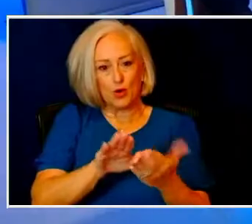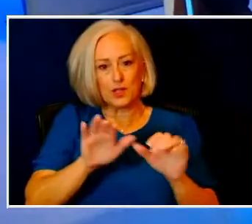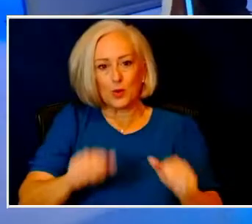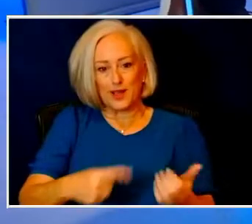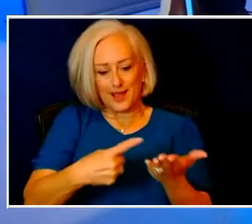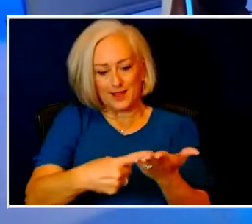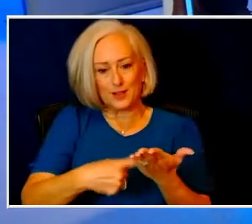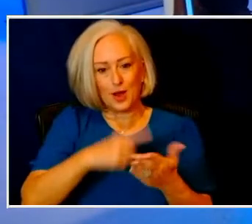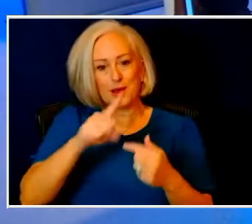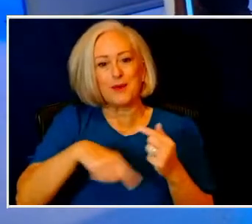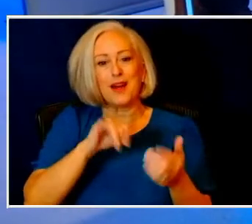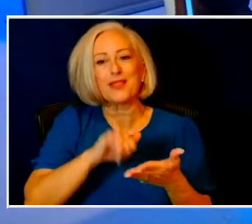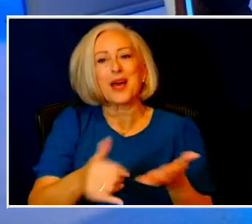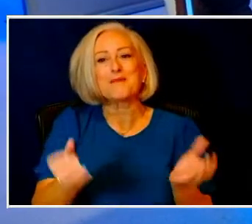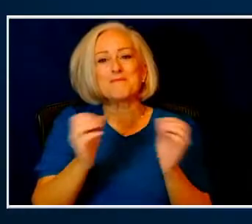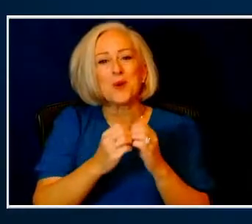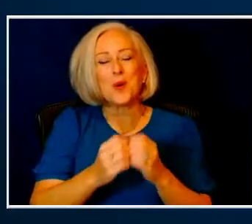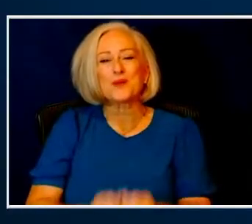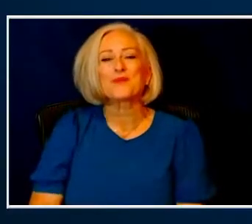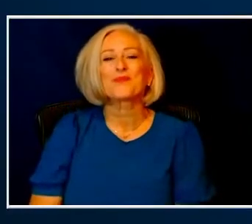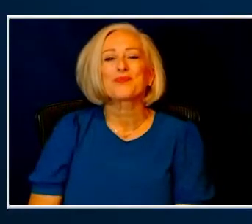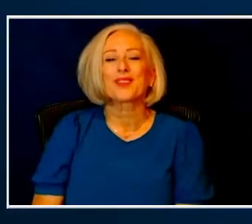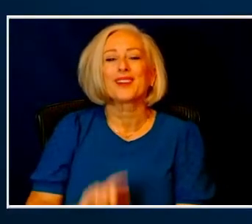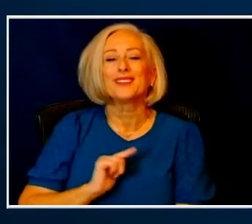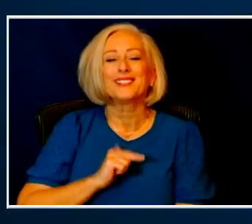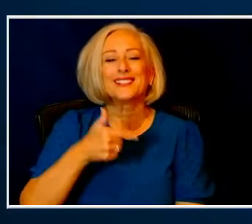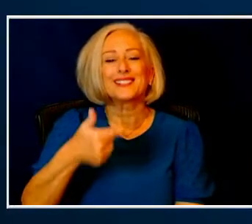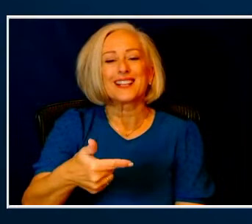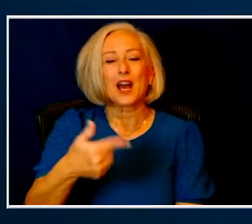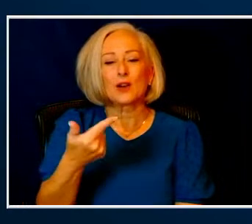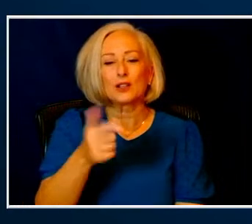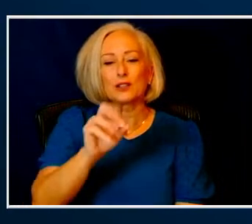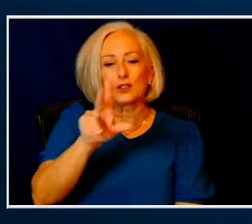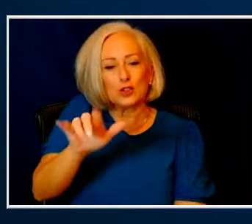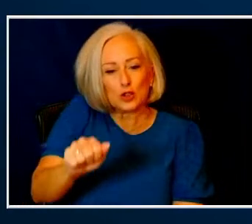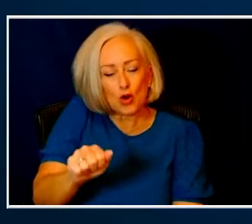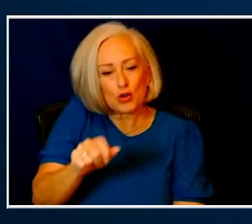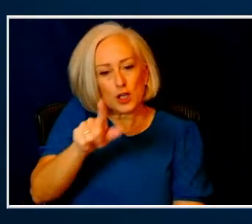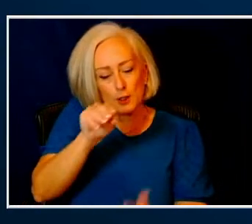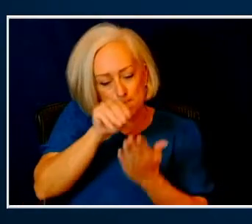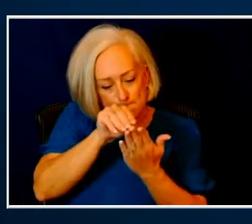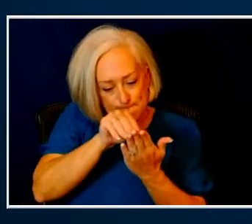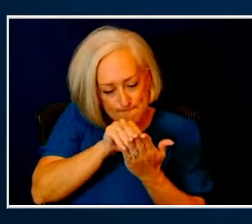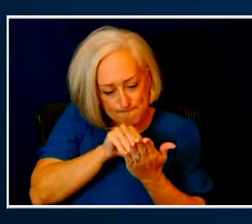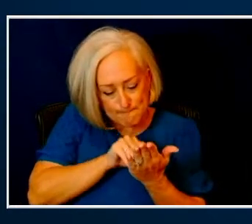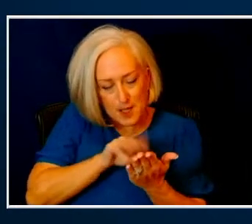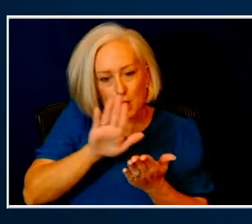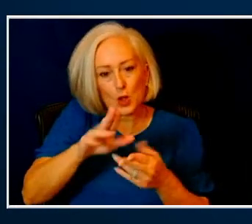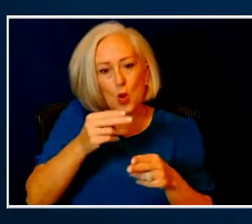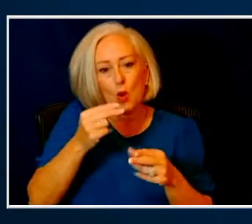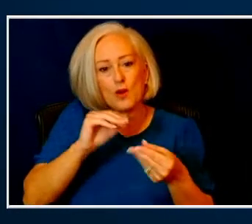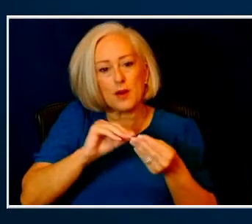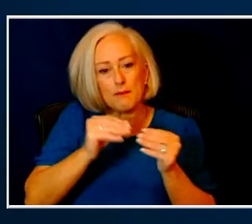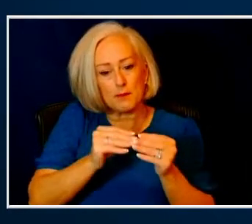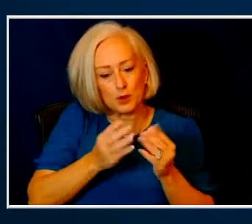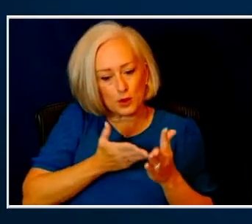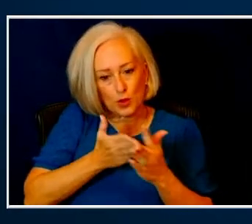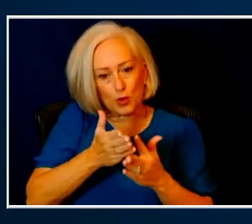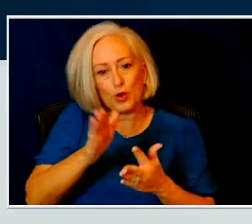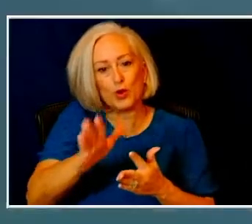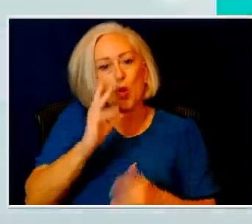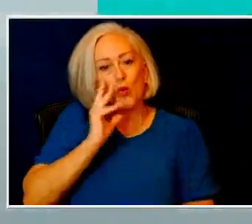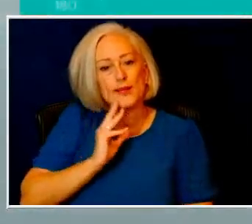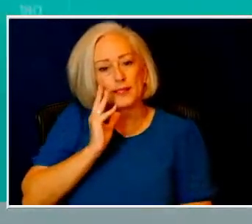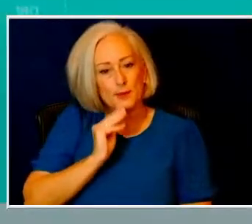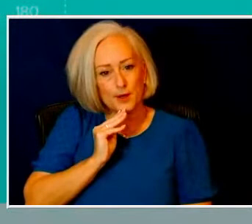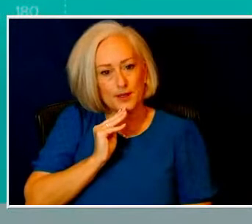that'll be great. Georgia, let's turn to you. You've kept track of your numbers throughout the weight loss journey. Now, we have a graphic that